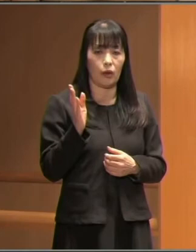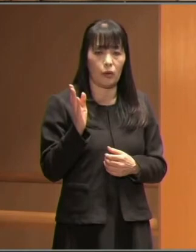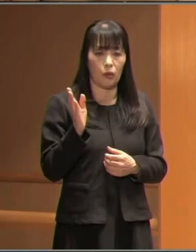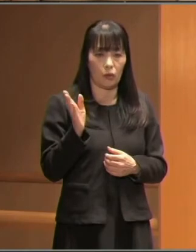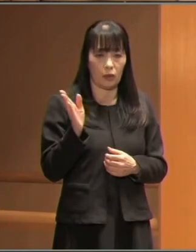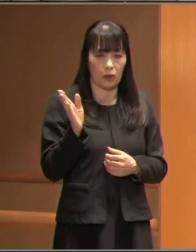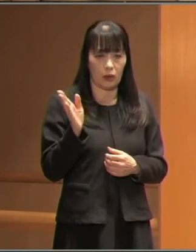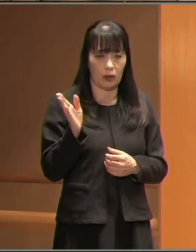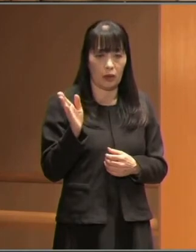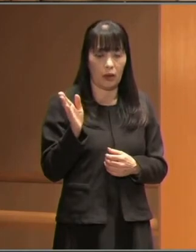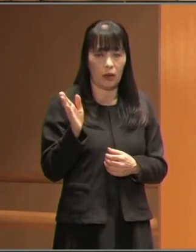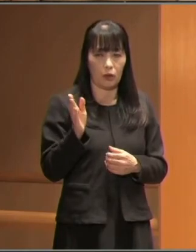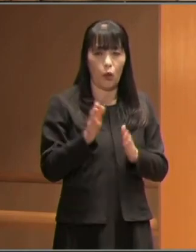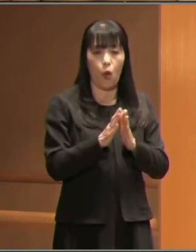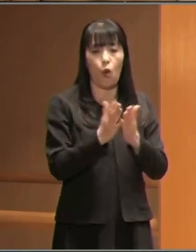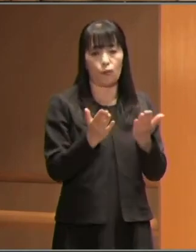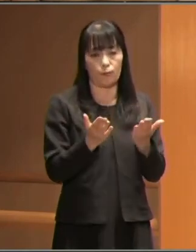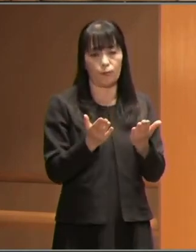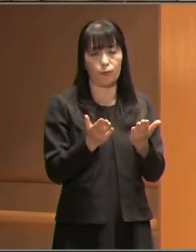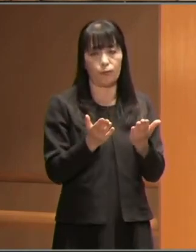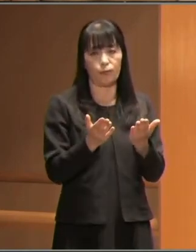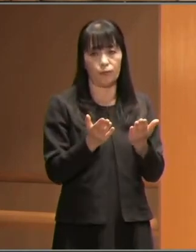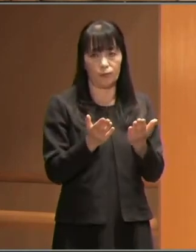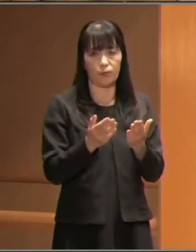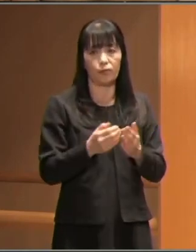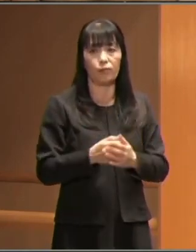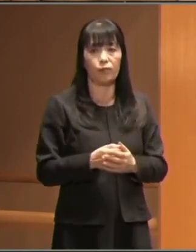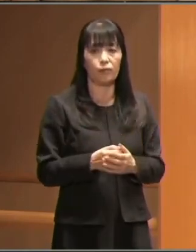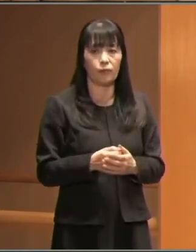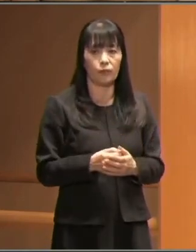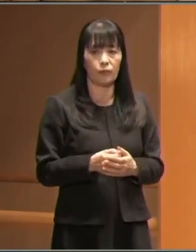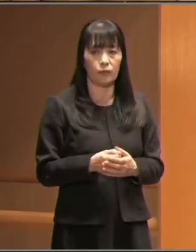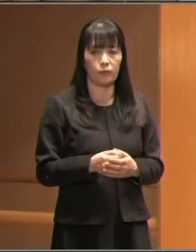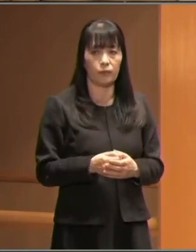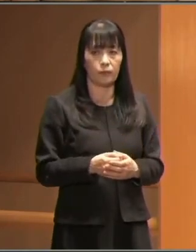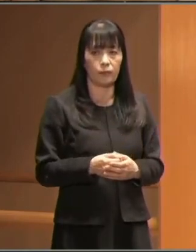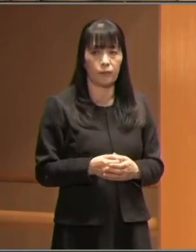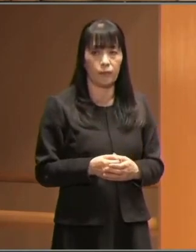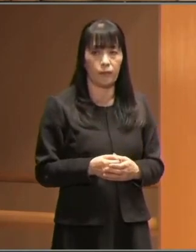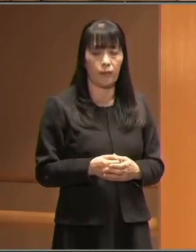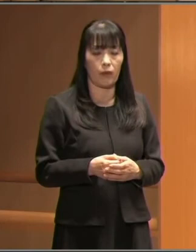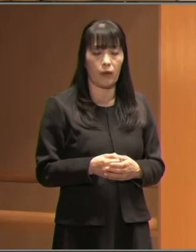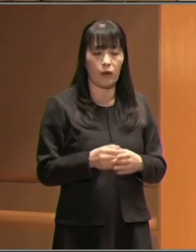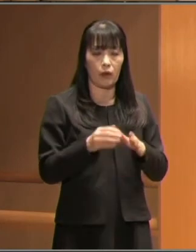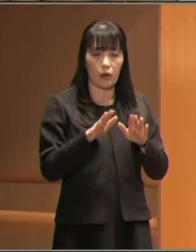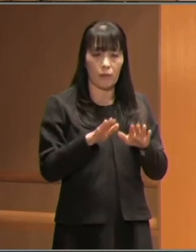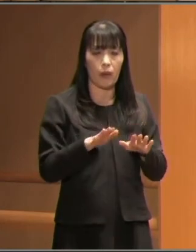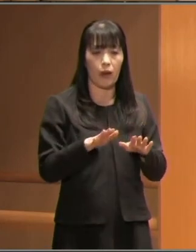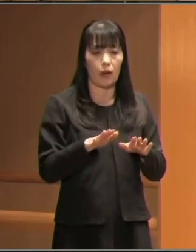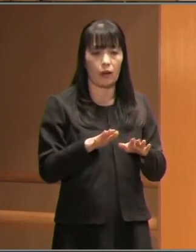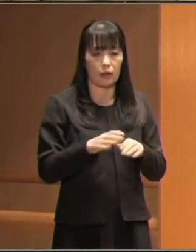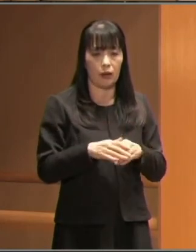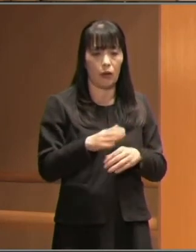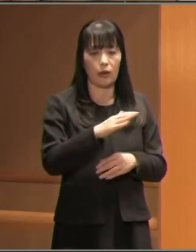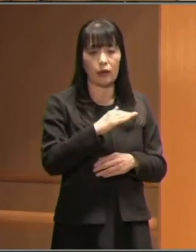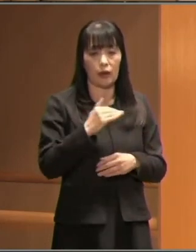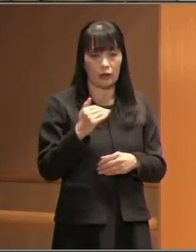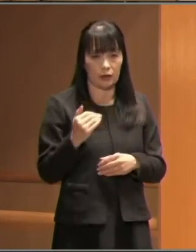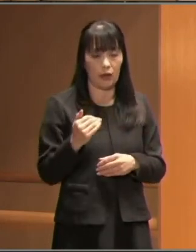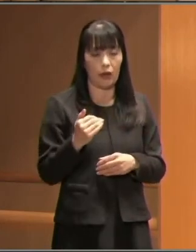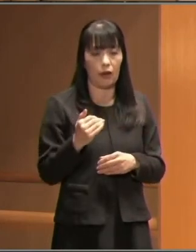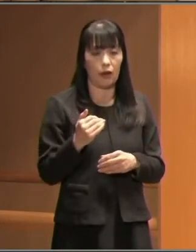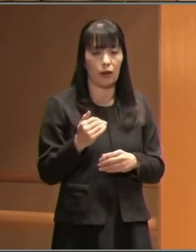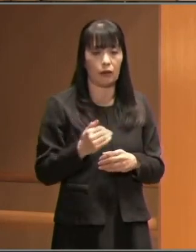And on the left side, you see an article which is about the pure mie washi that are growing and